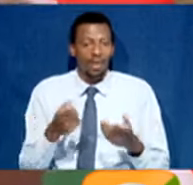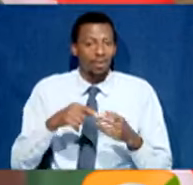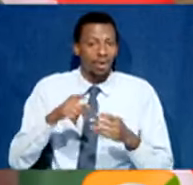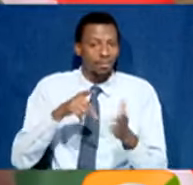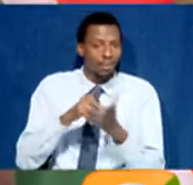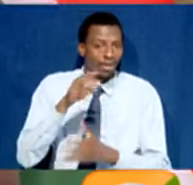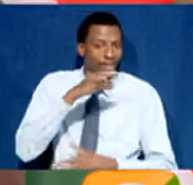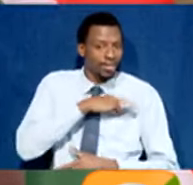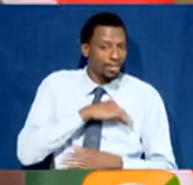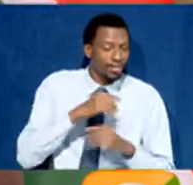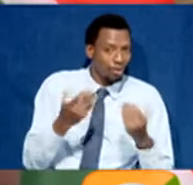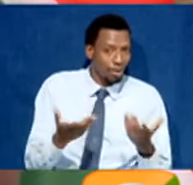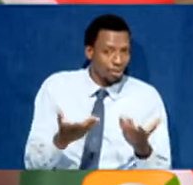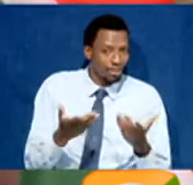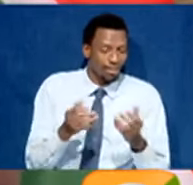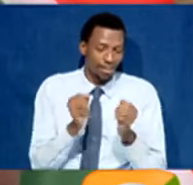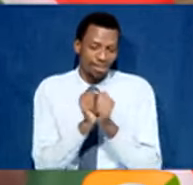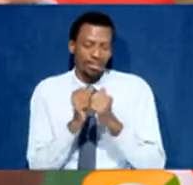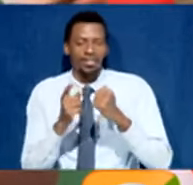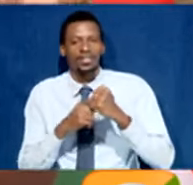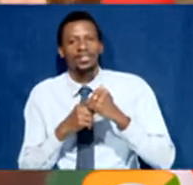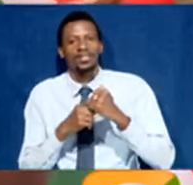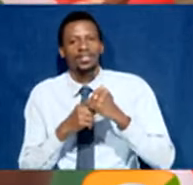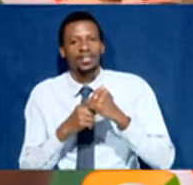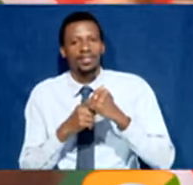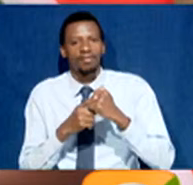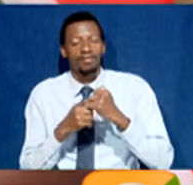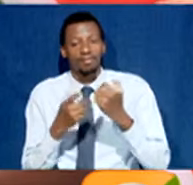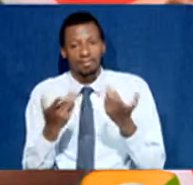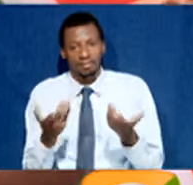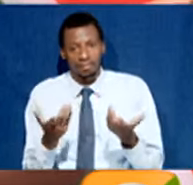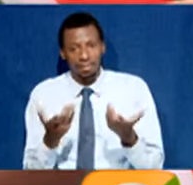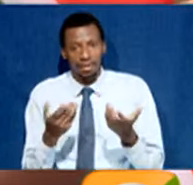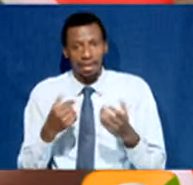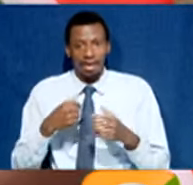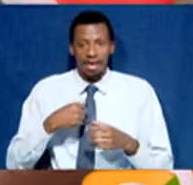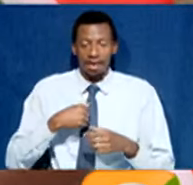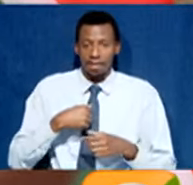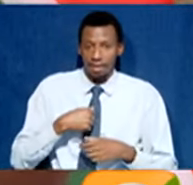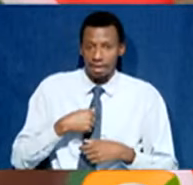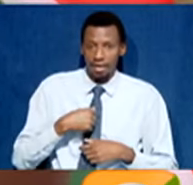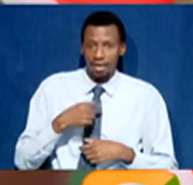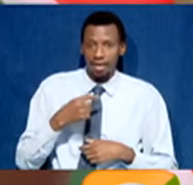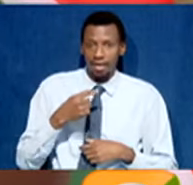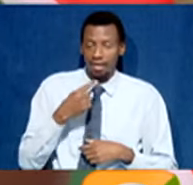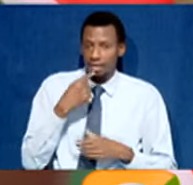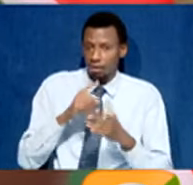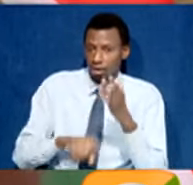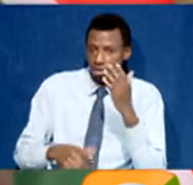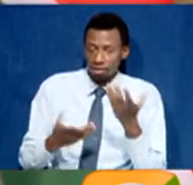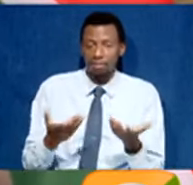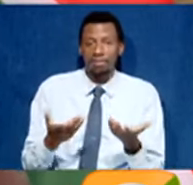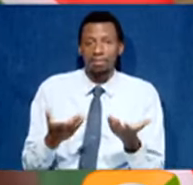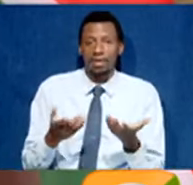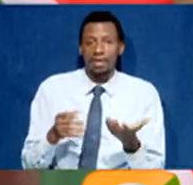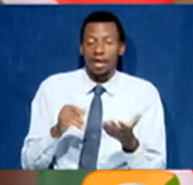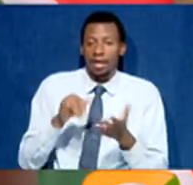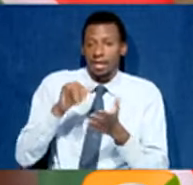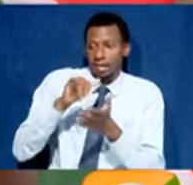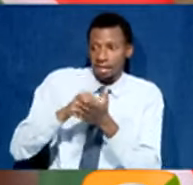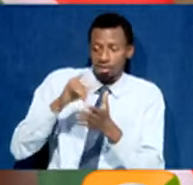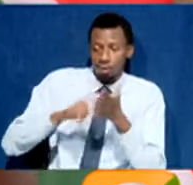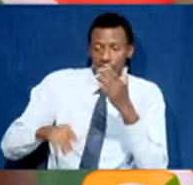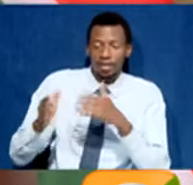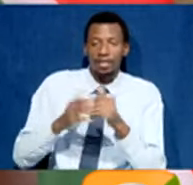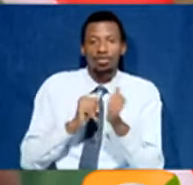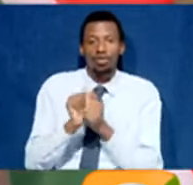interest at 16, I think the euro went to 20% at some point, you know? That is what is destroying